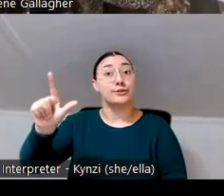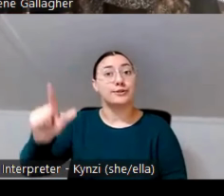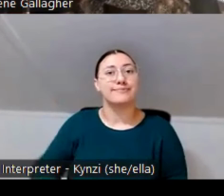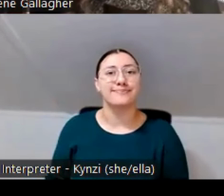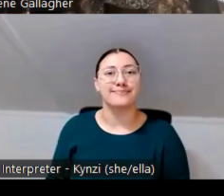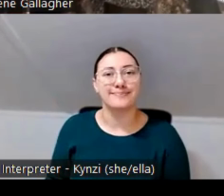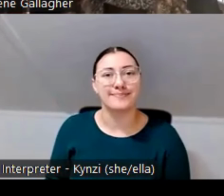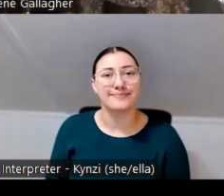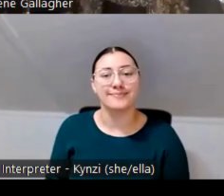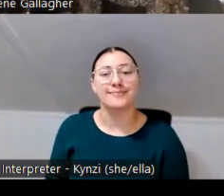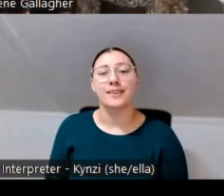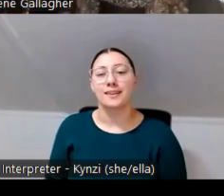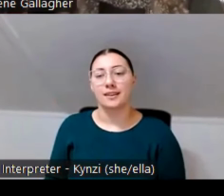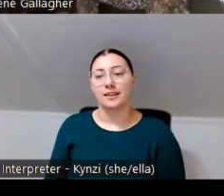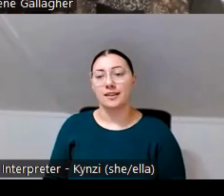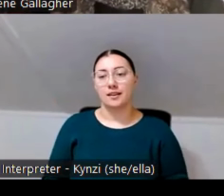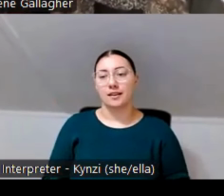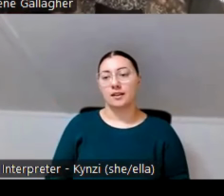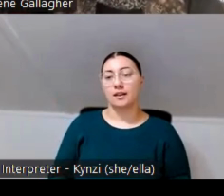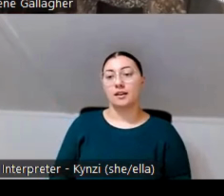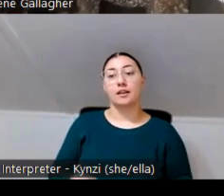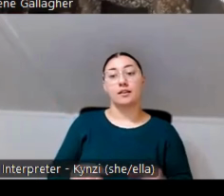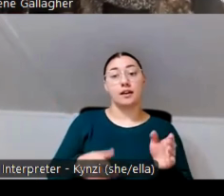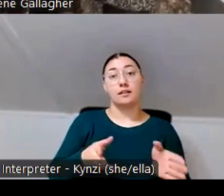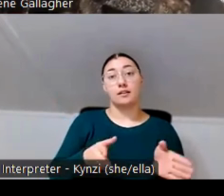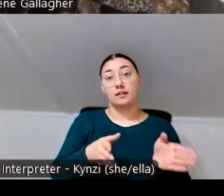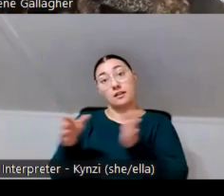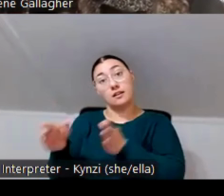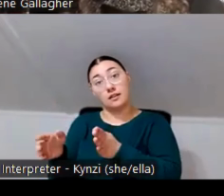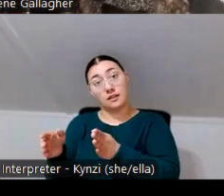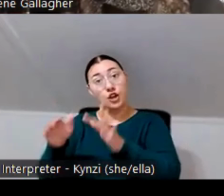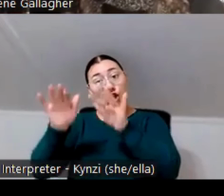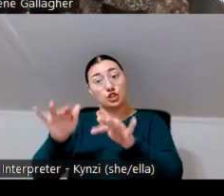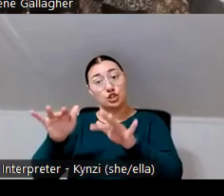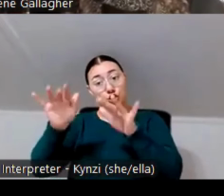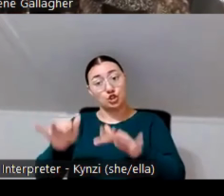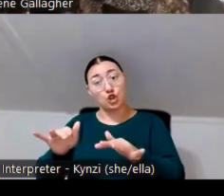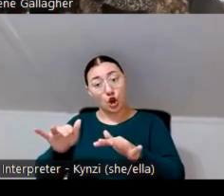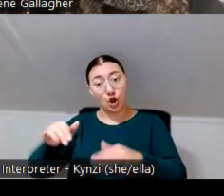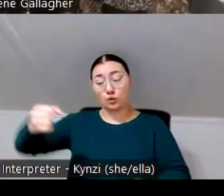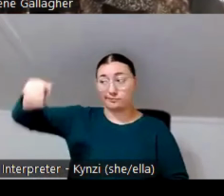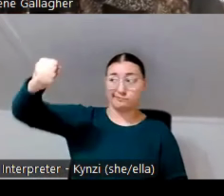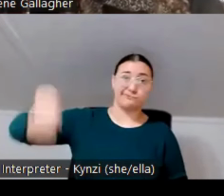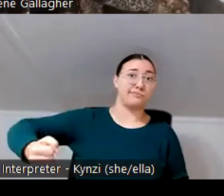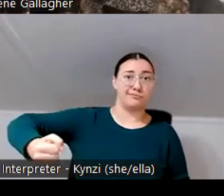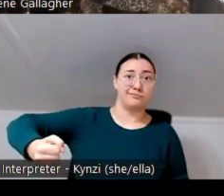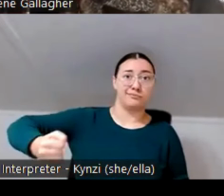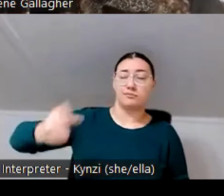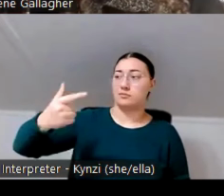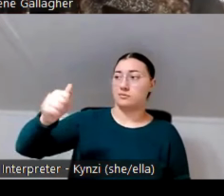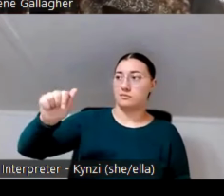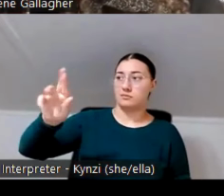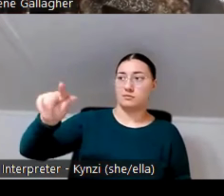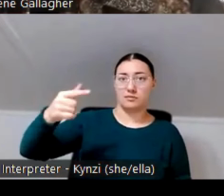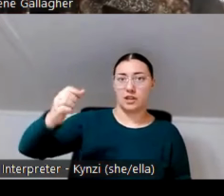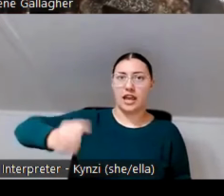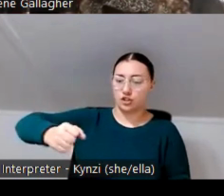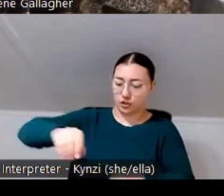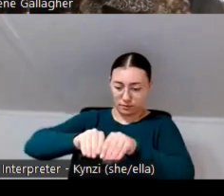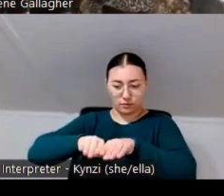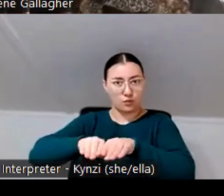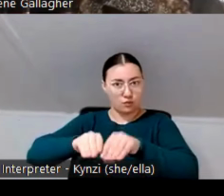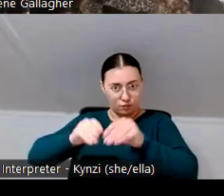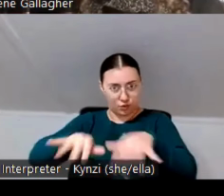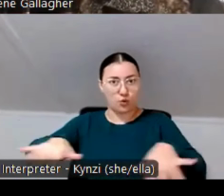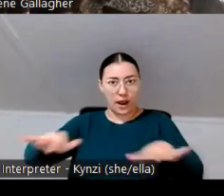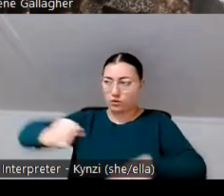A snow gauge is like a large stick that goes in the ground, and it measures